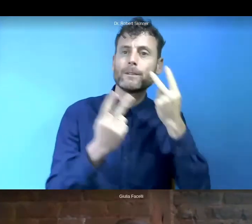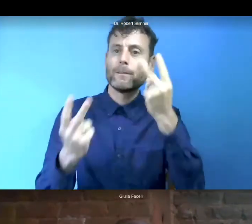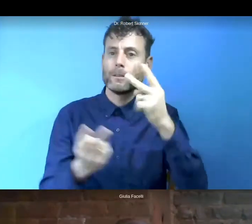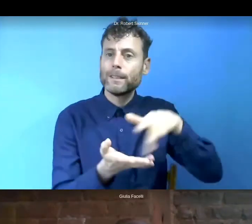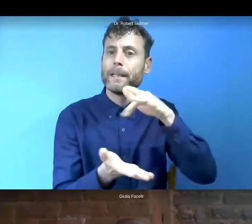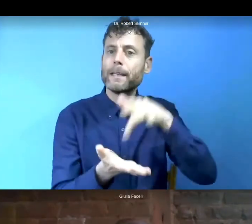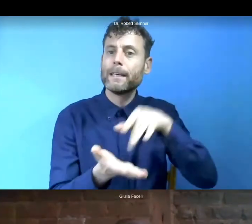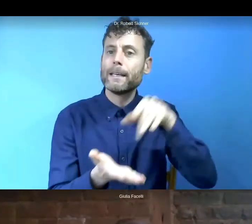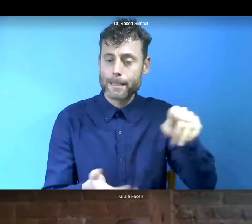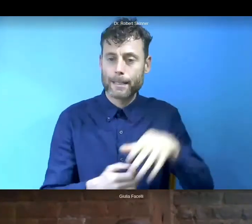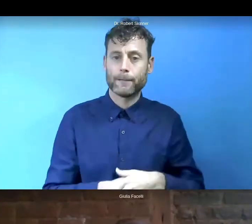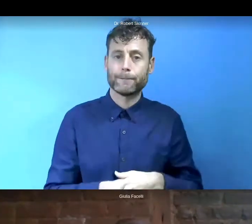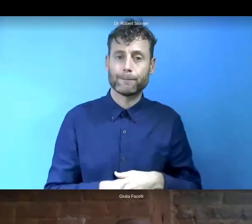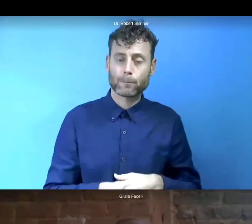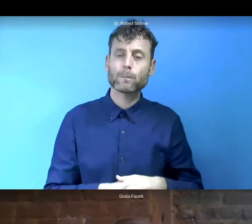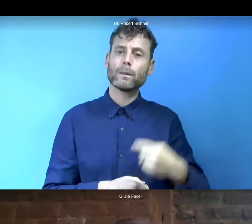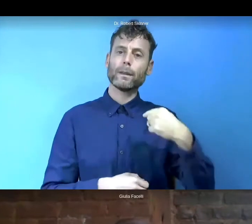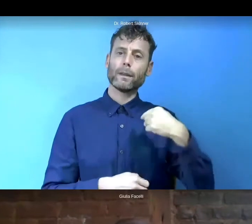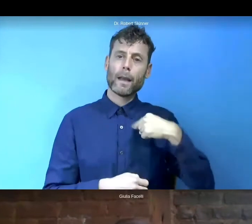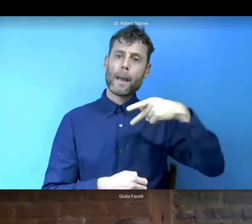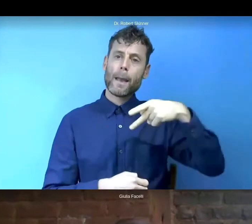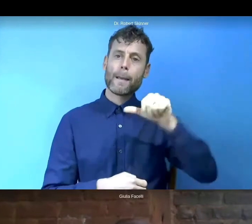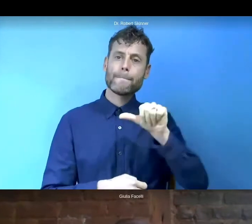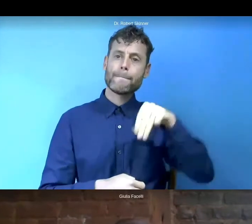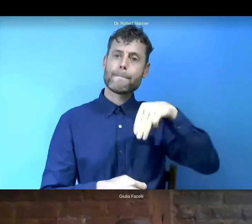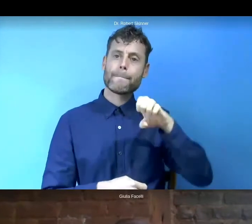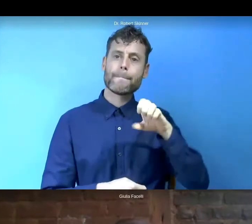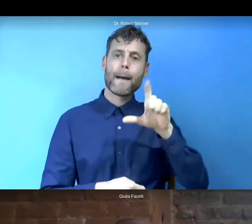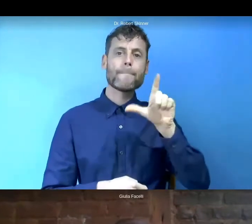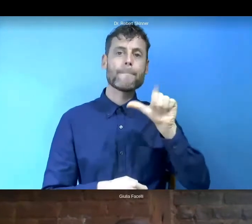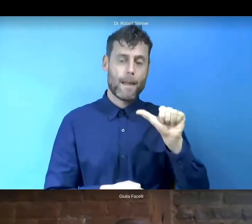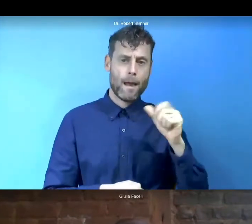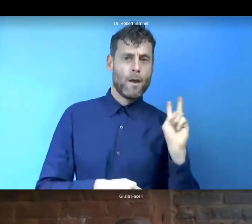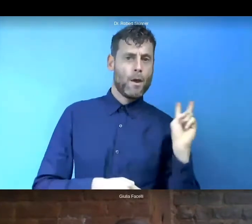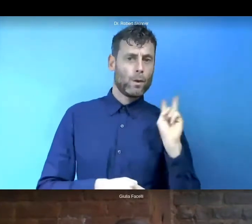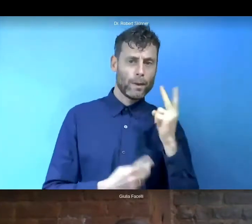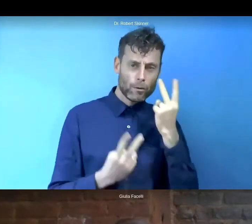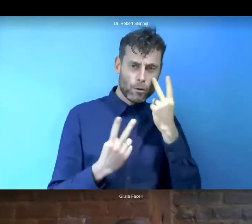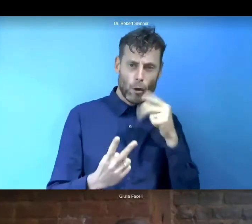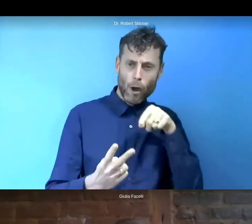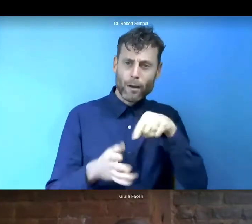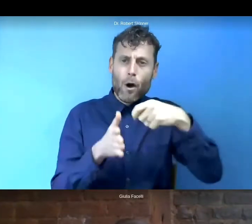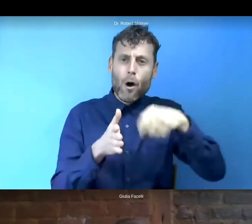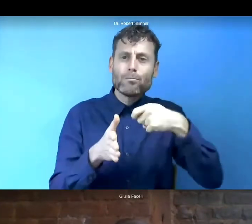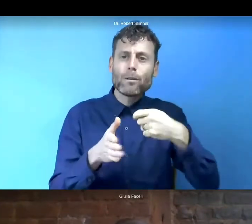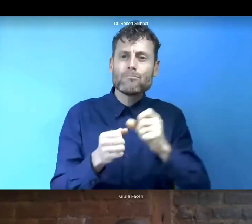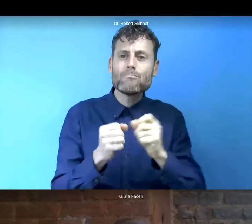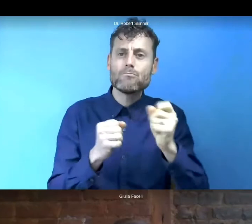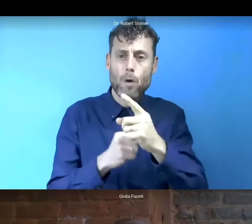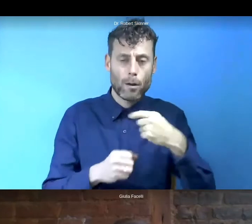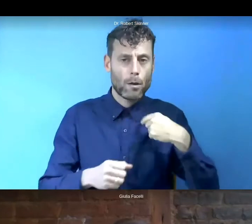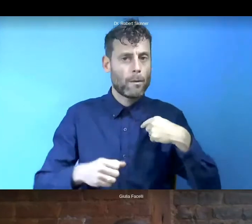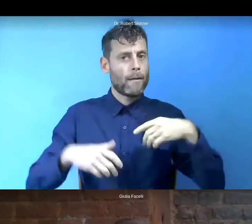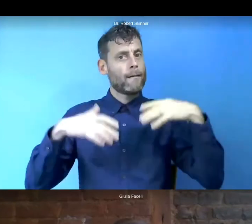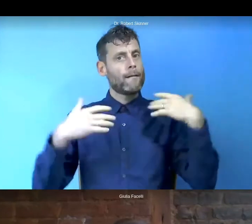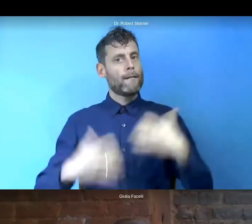was a perfect entry point to explore how recent and fast-moving developments in cultural heritage and